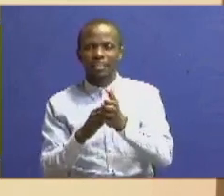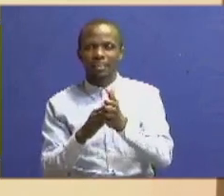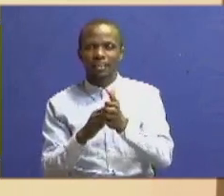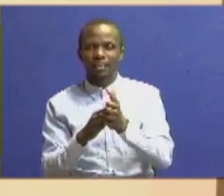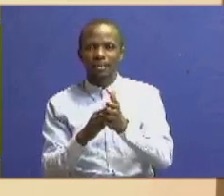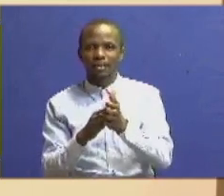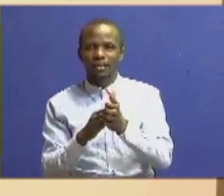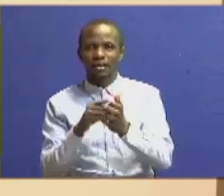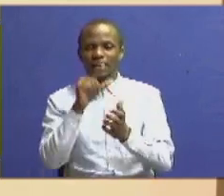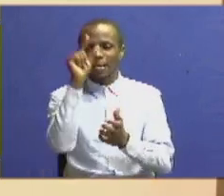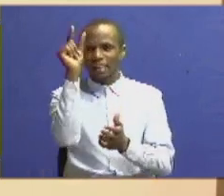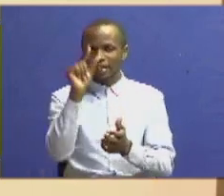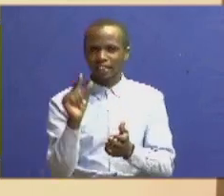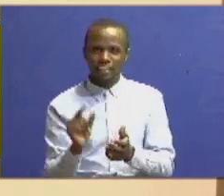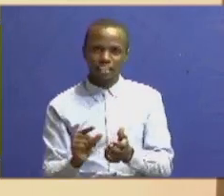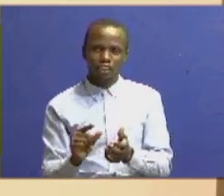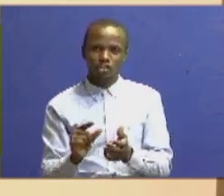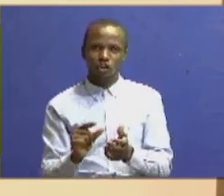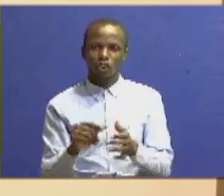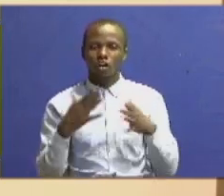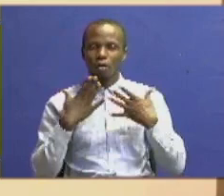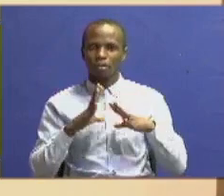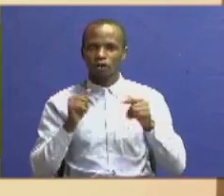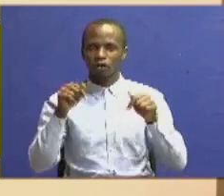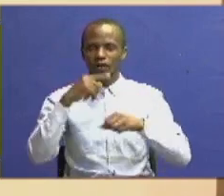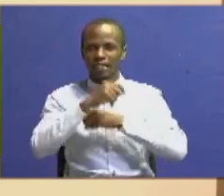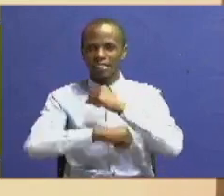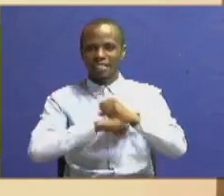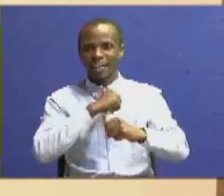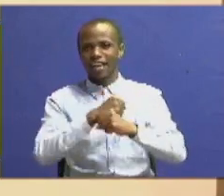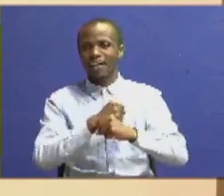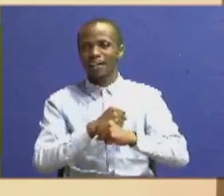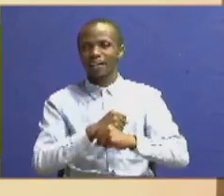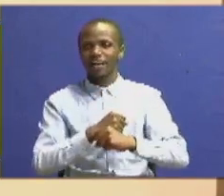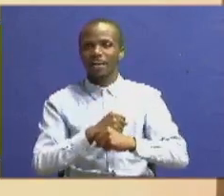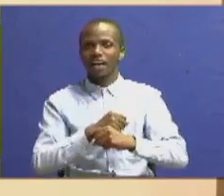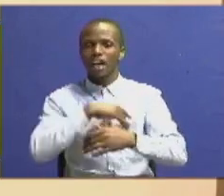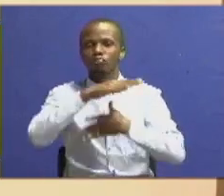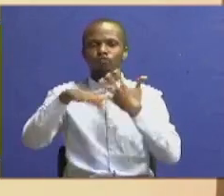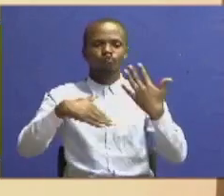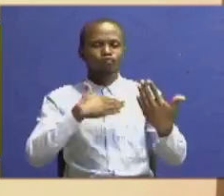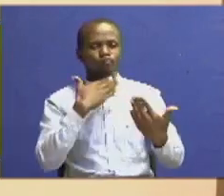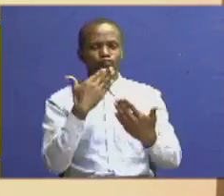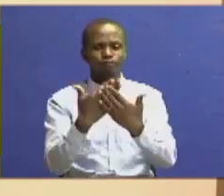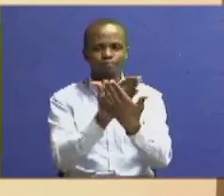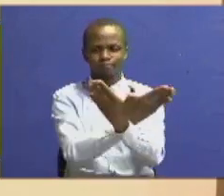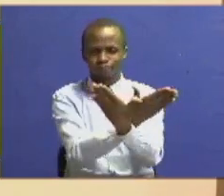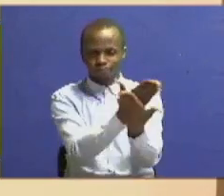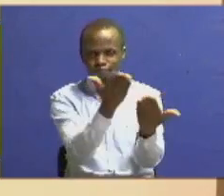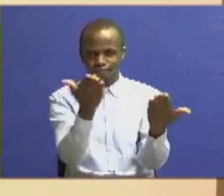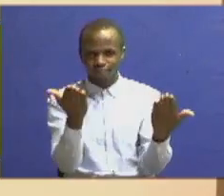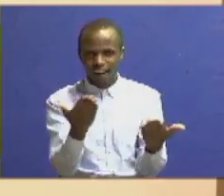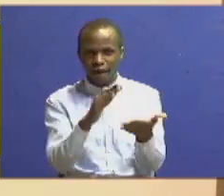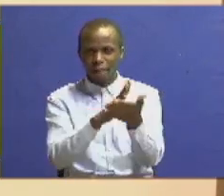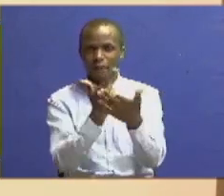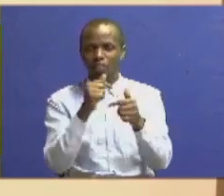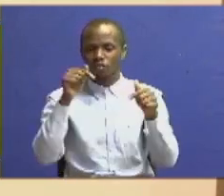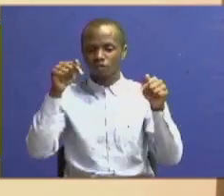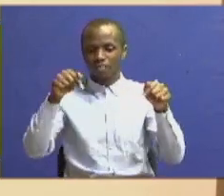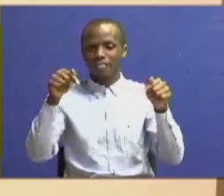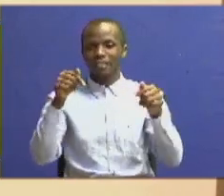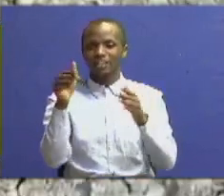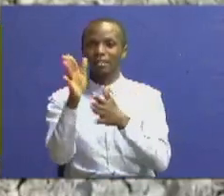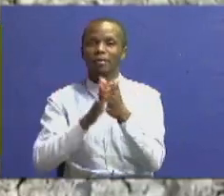another legend, Phineas Kimathi here, and all of us that are part of these preparations.